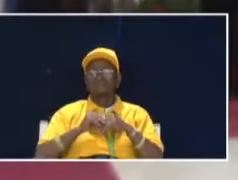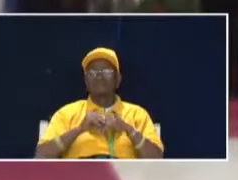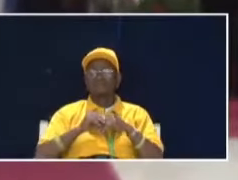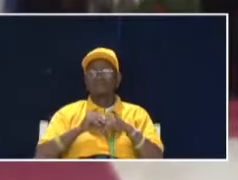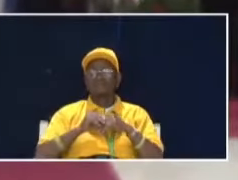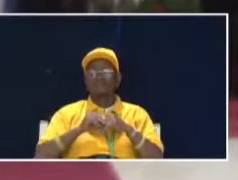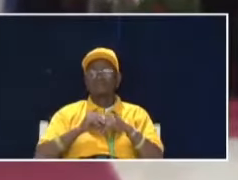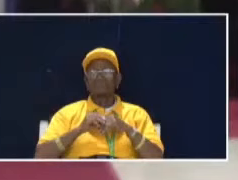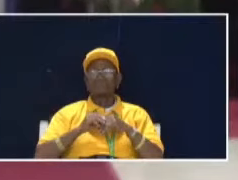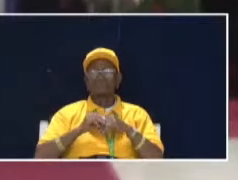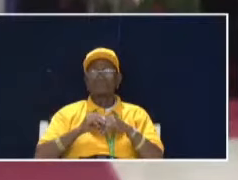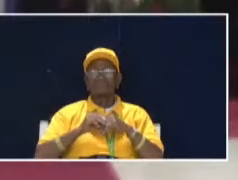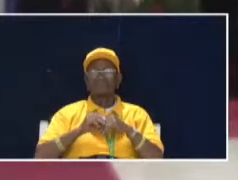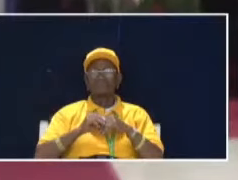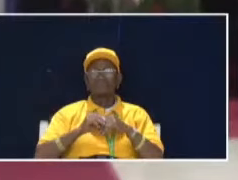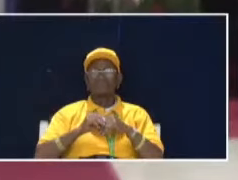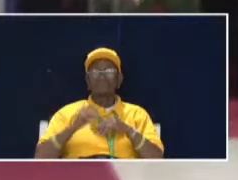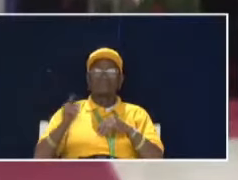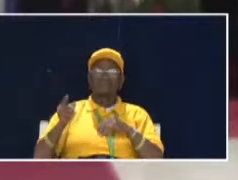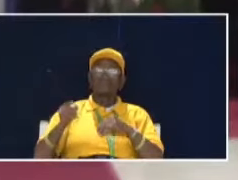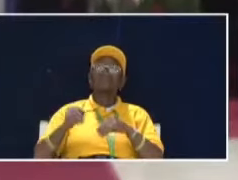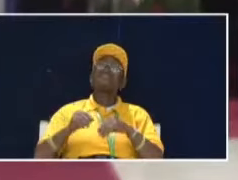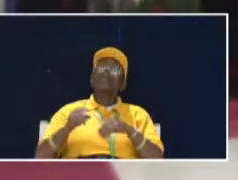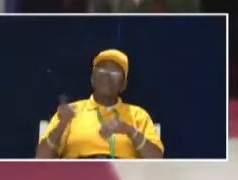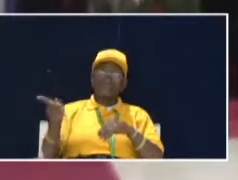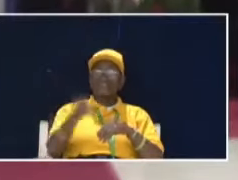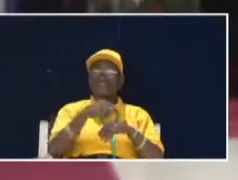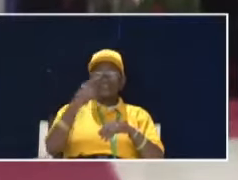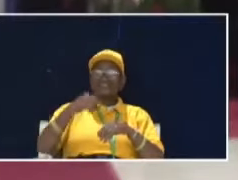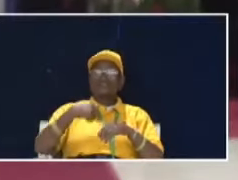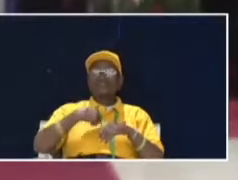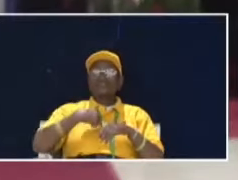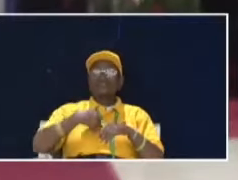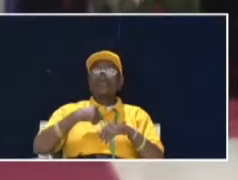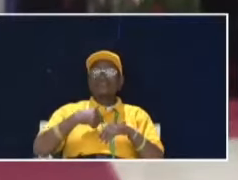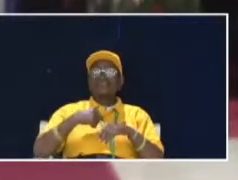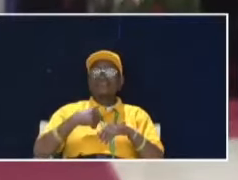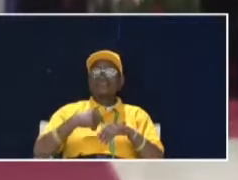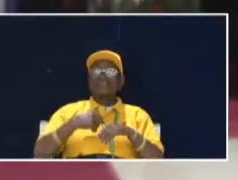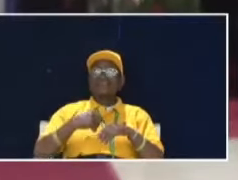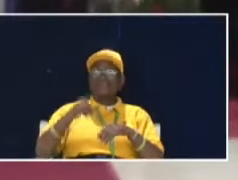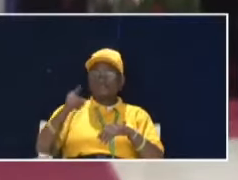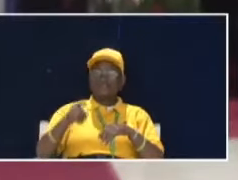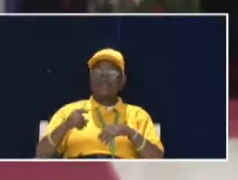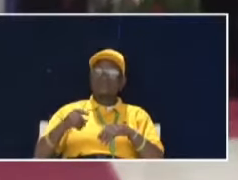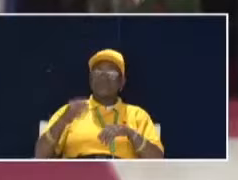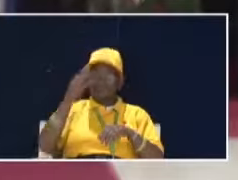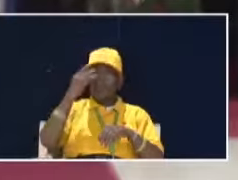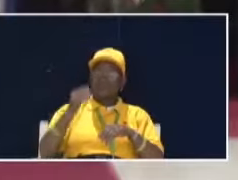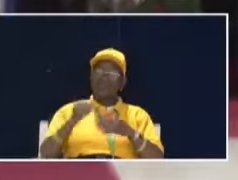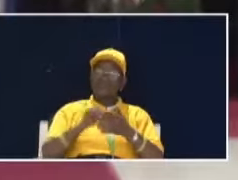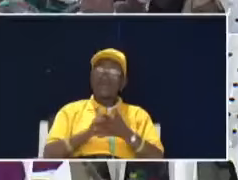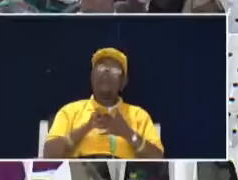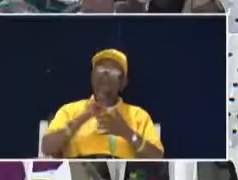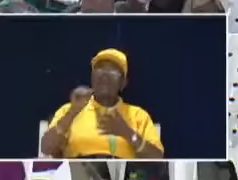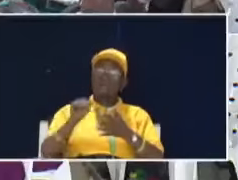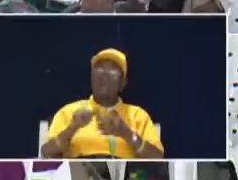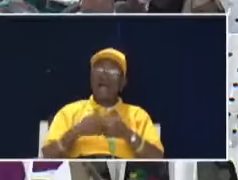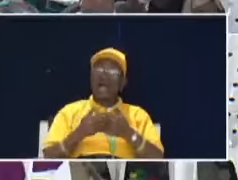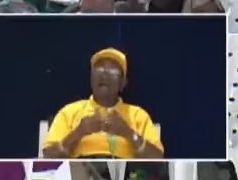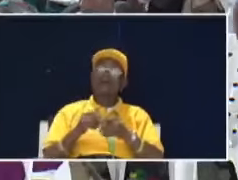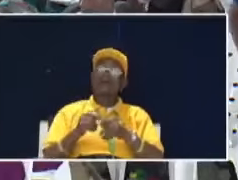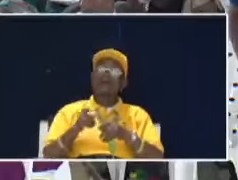You say, "We know that's how you are going to end there." Yes, so that's how I'm going to end.